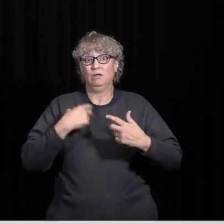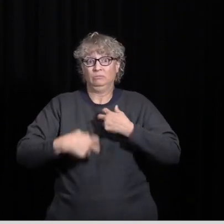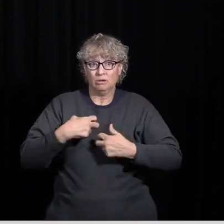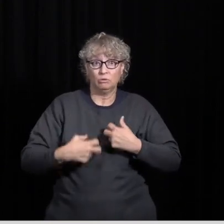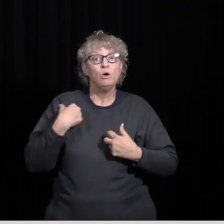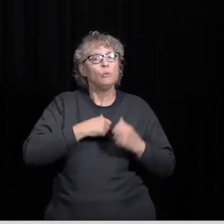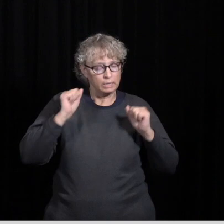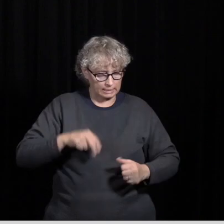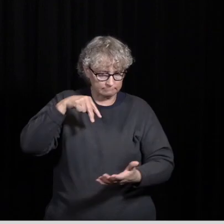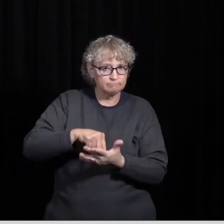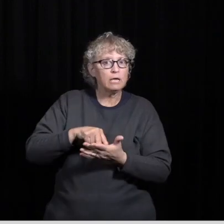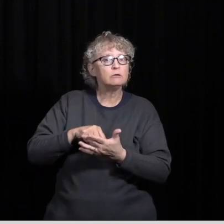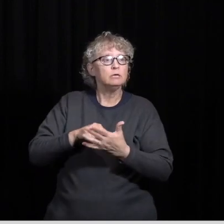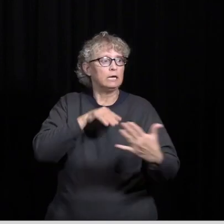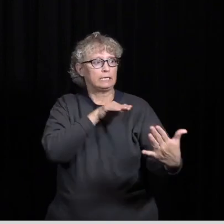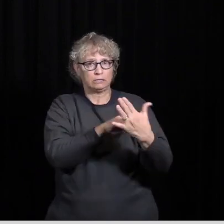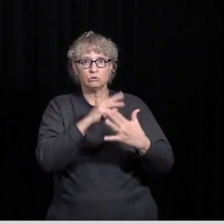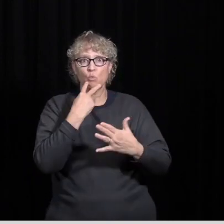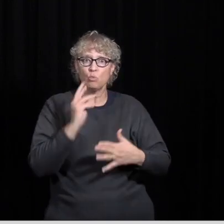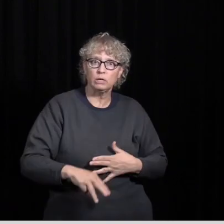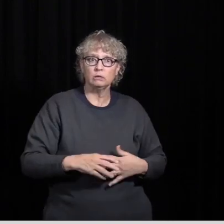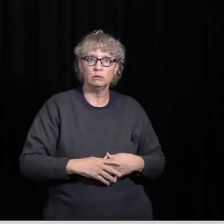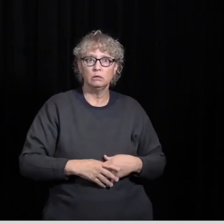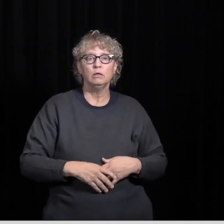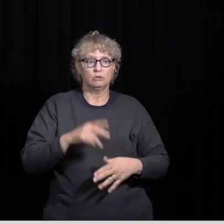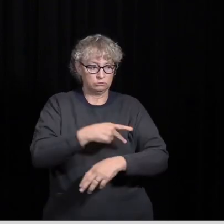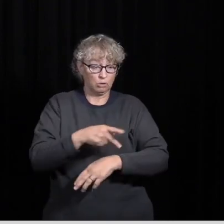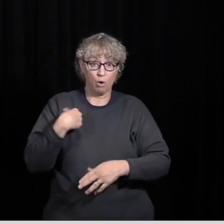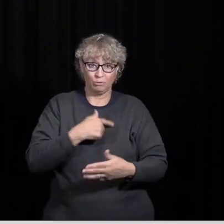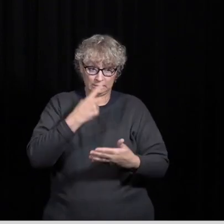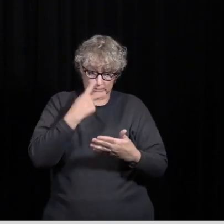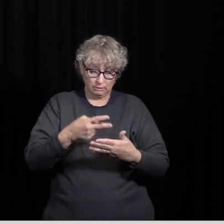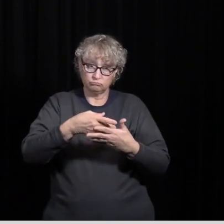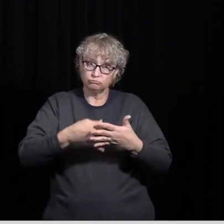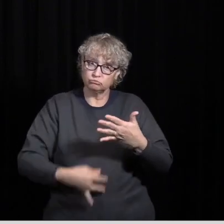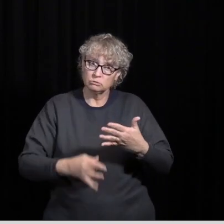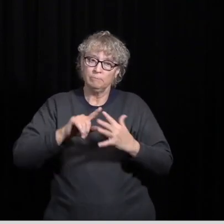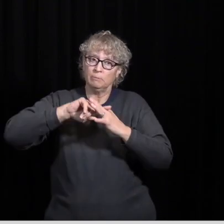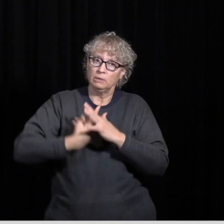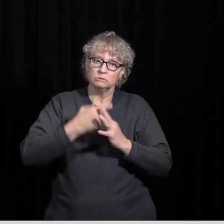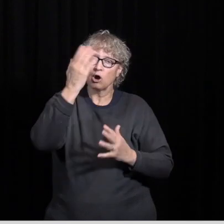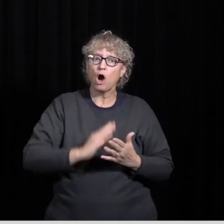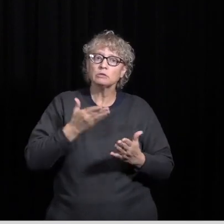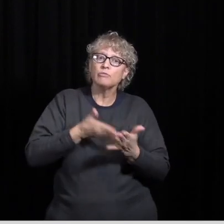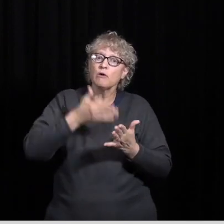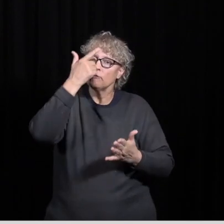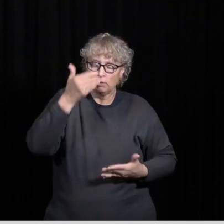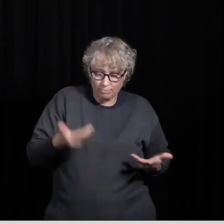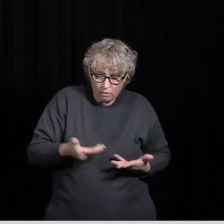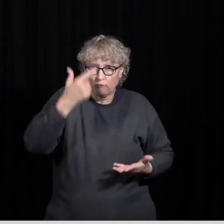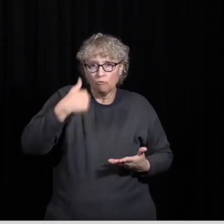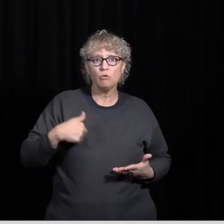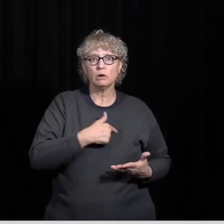wicked. And that's important because when the Psalm plays out, as it plays out, what we'll see is that it begins like, hey, God is there for us. And then it takes